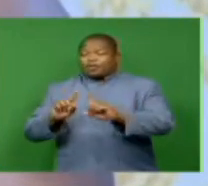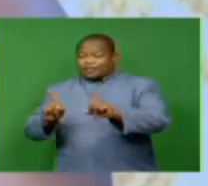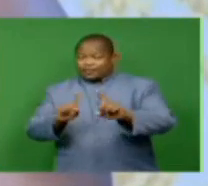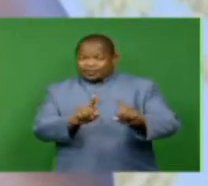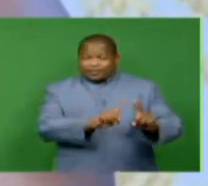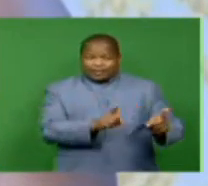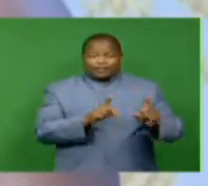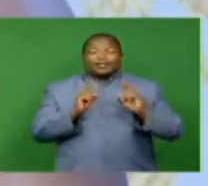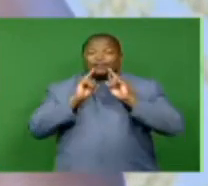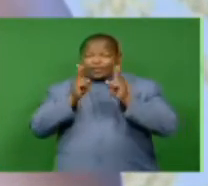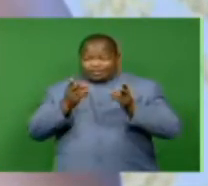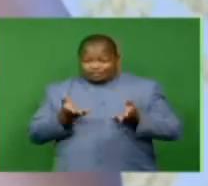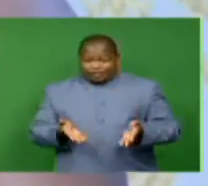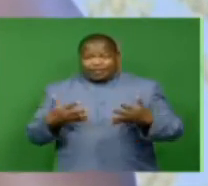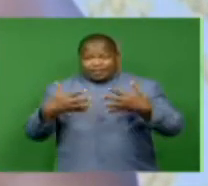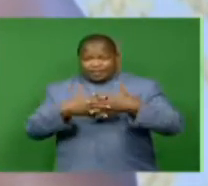and gentlemen.